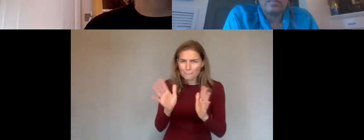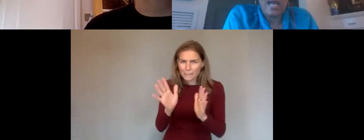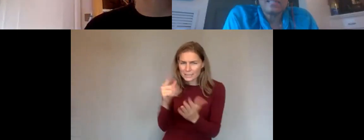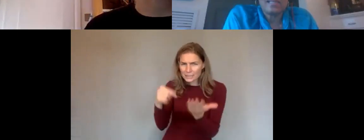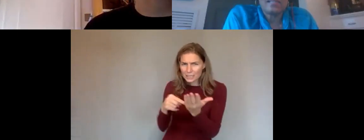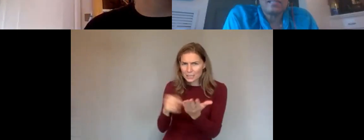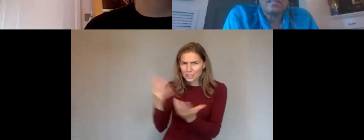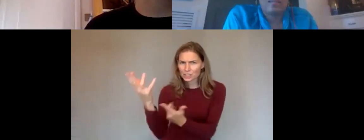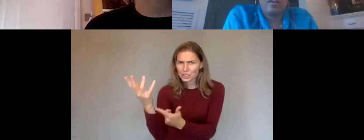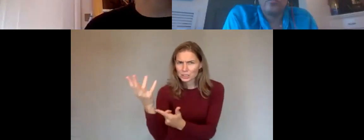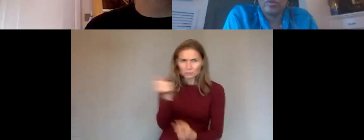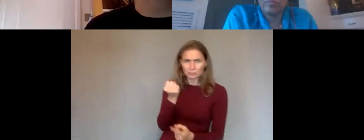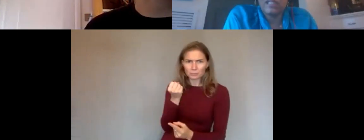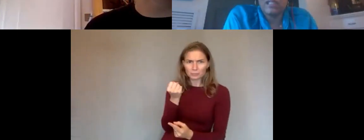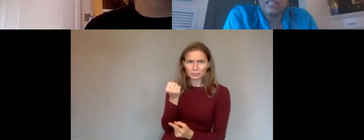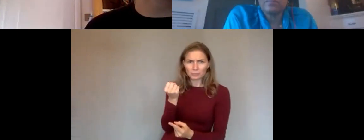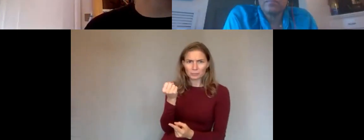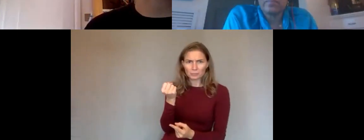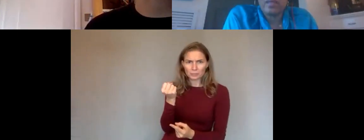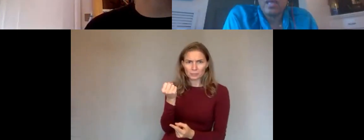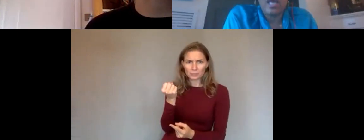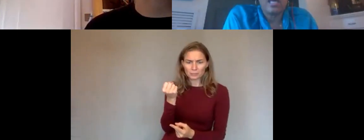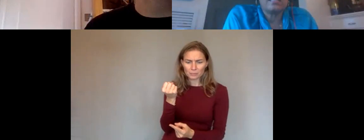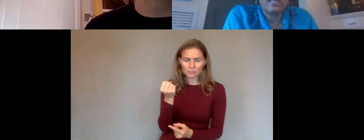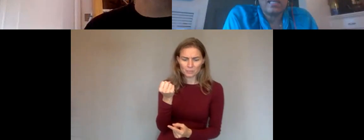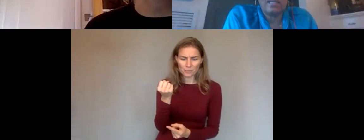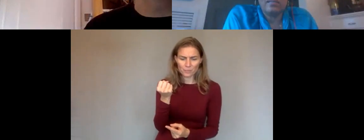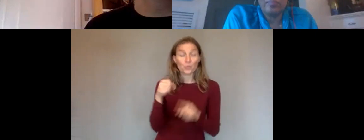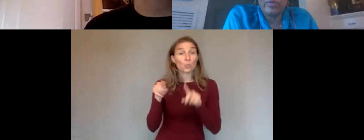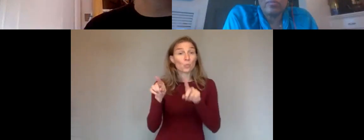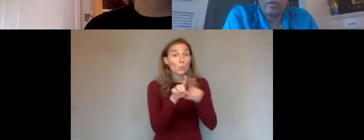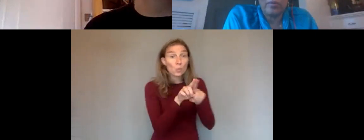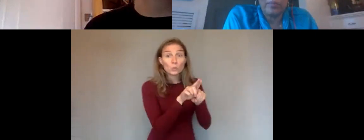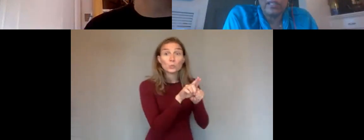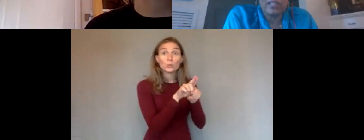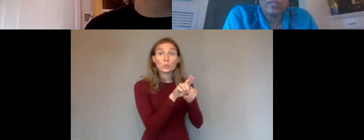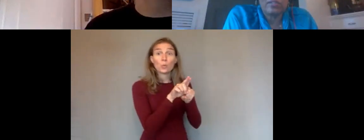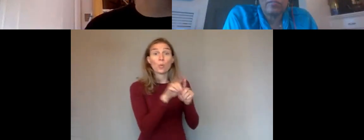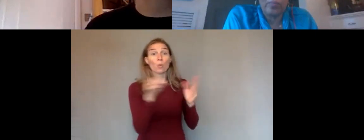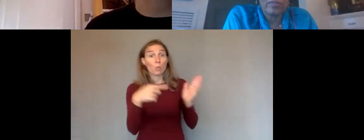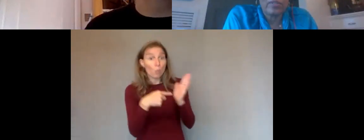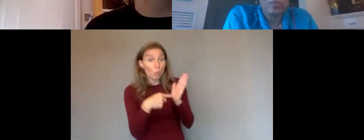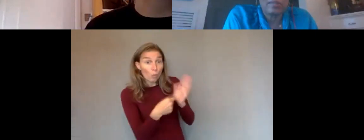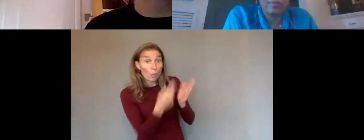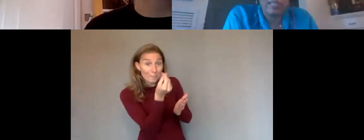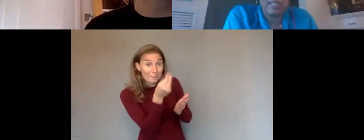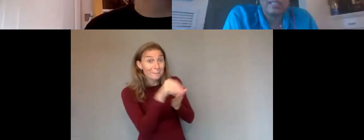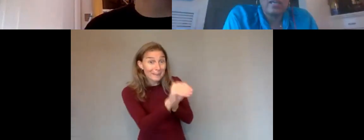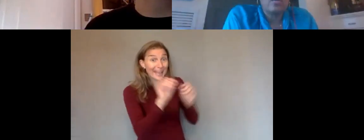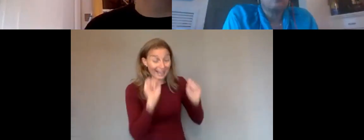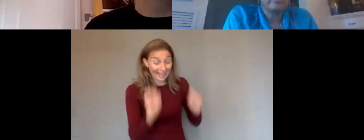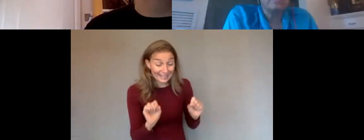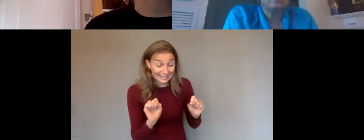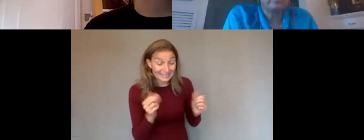issues around access, affordability, and again, the point around appropriateness for persons with